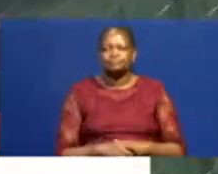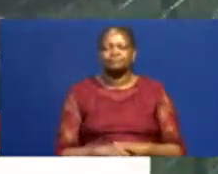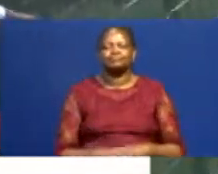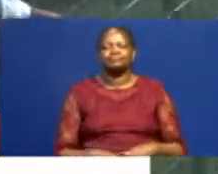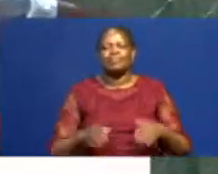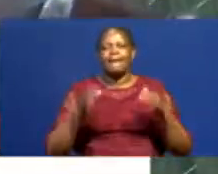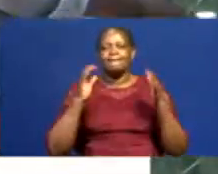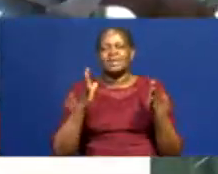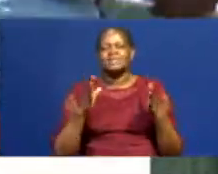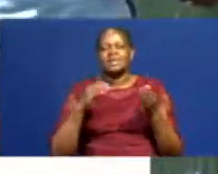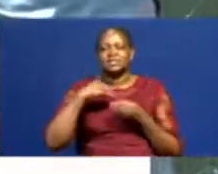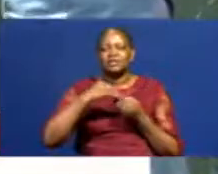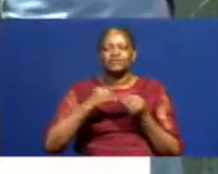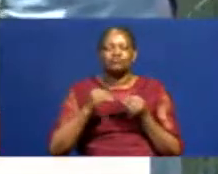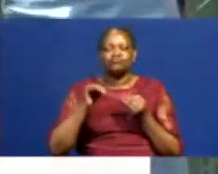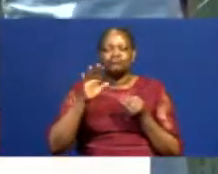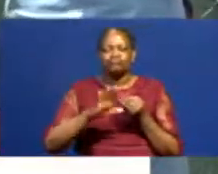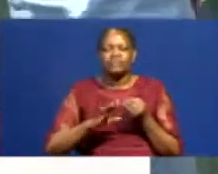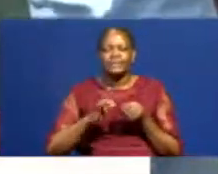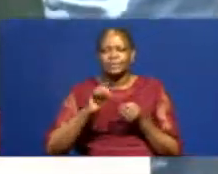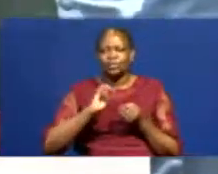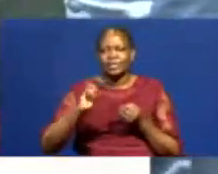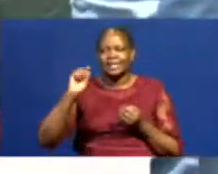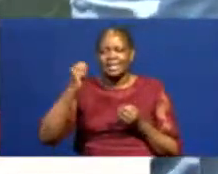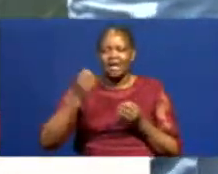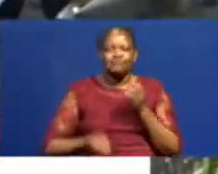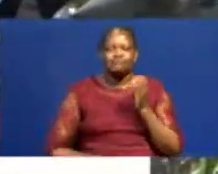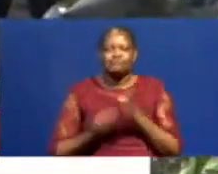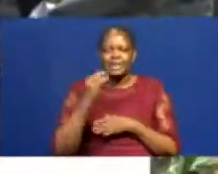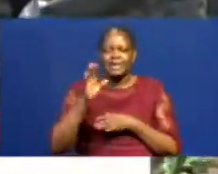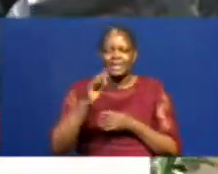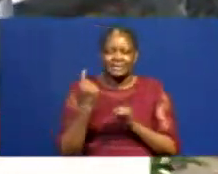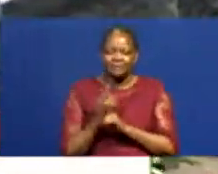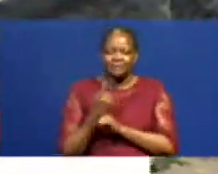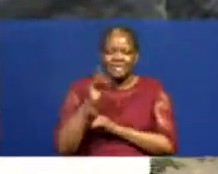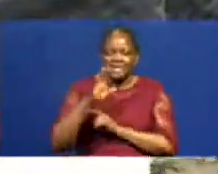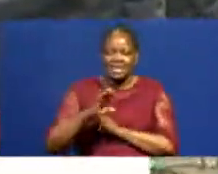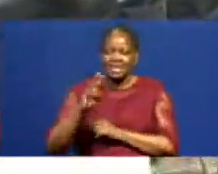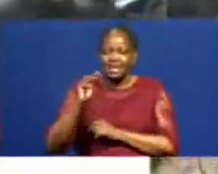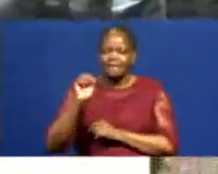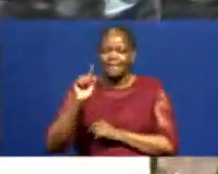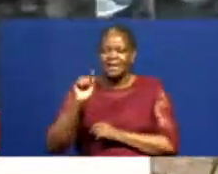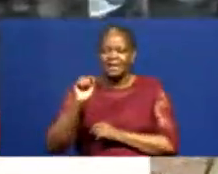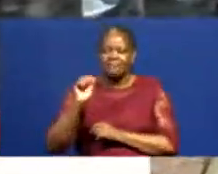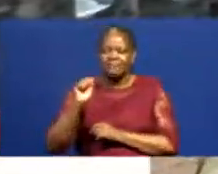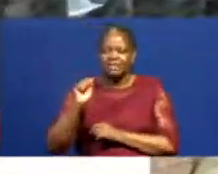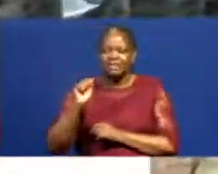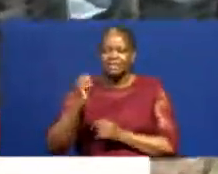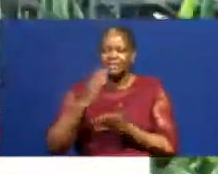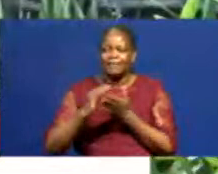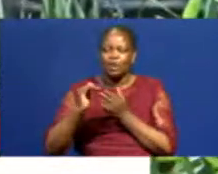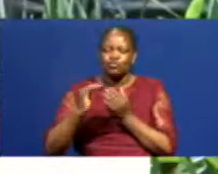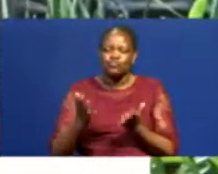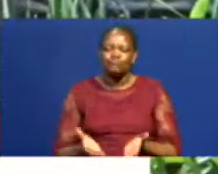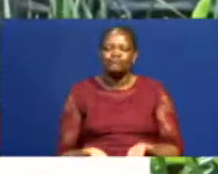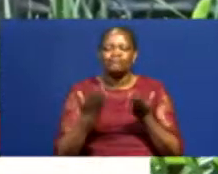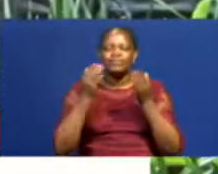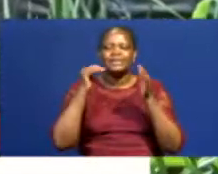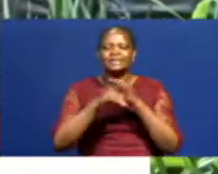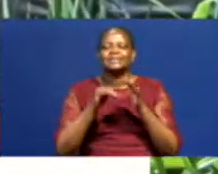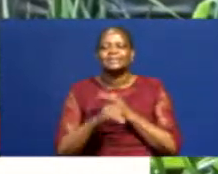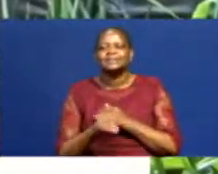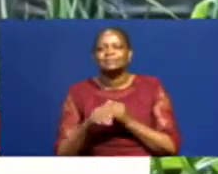chain in Western Kenya, has set up nurseries in various locations within Malava sub-county in order to enhance accessibility